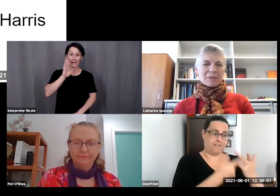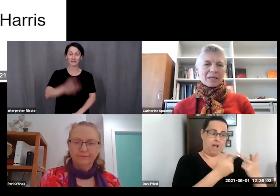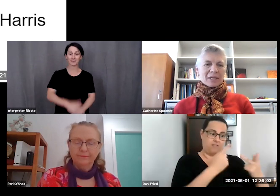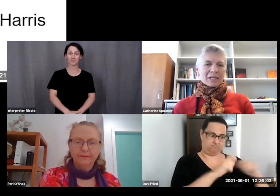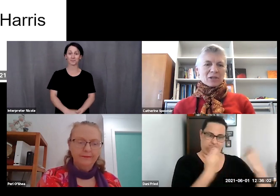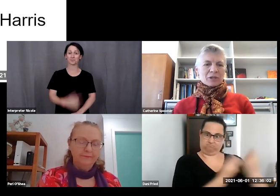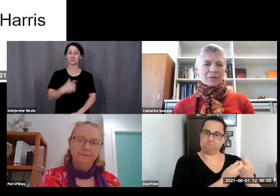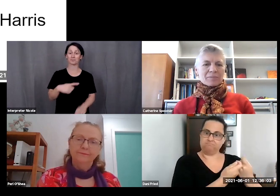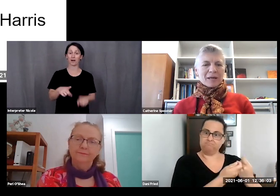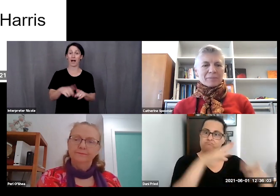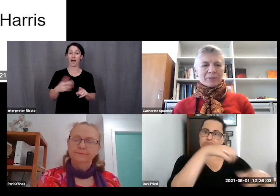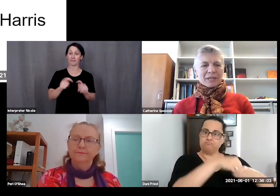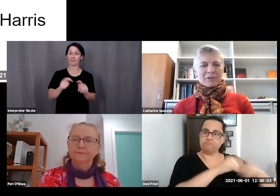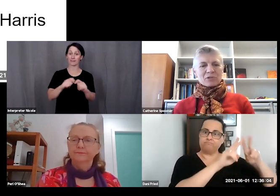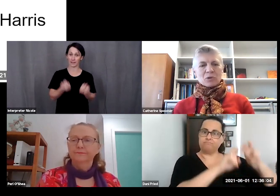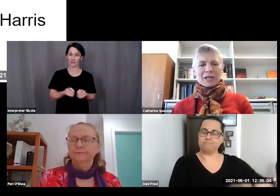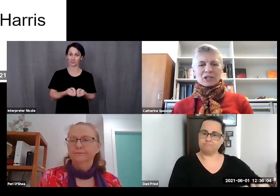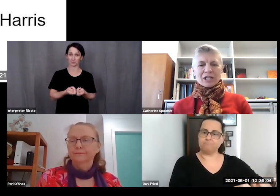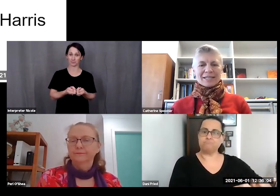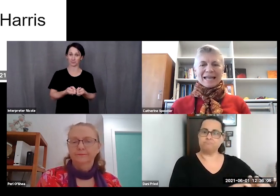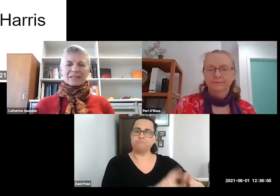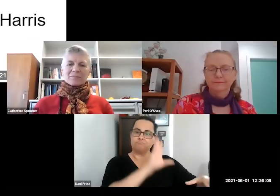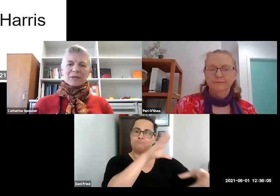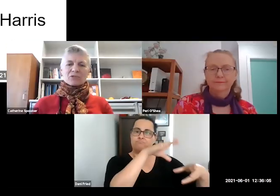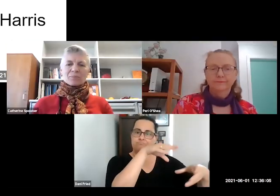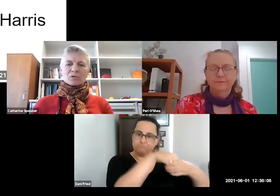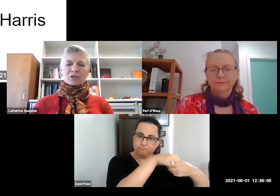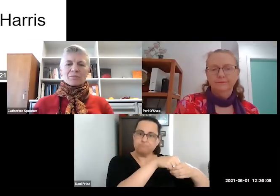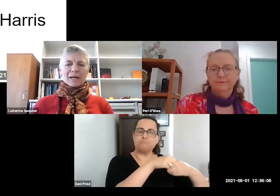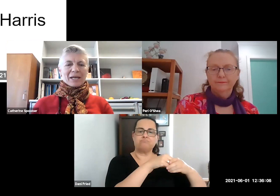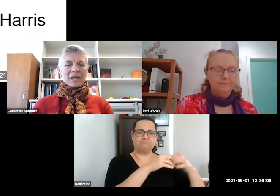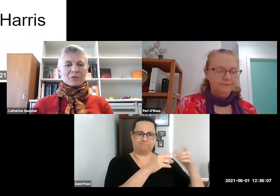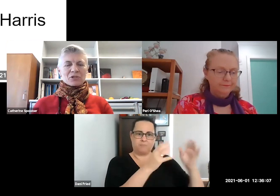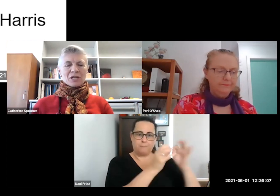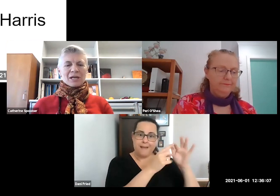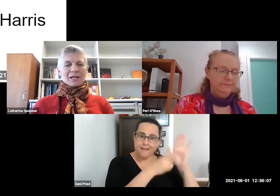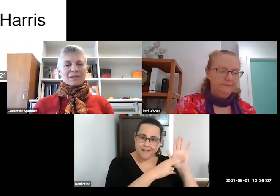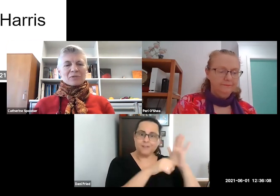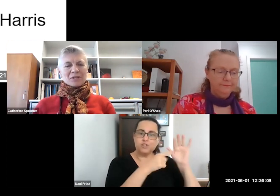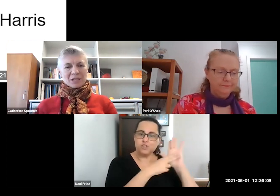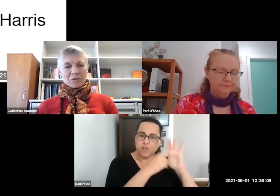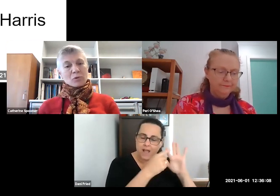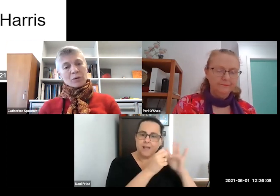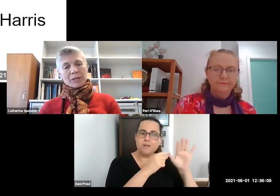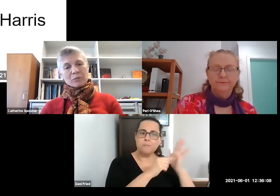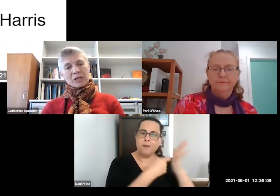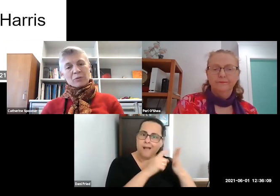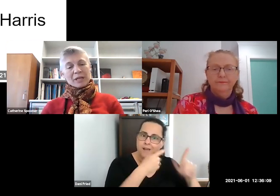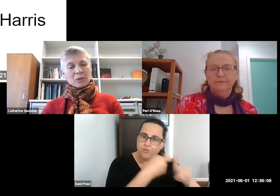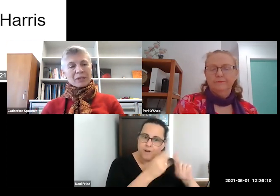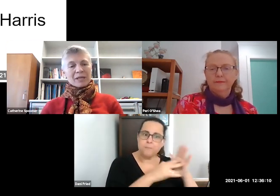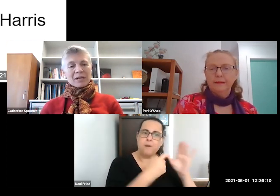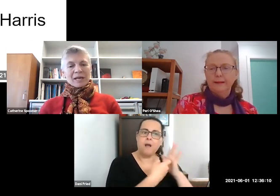a team including Ben Harris-Rohard, Jane Taggart, Patrick Bolton and Mark Harris from the Centre for Primary